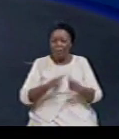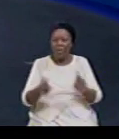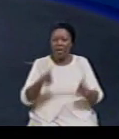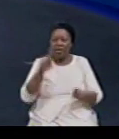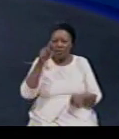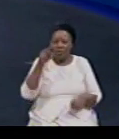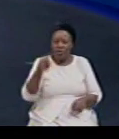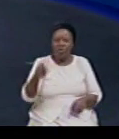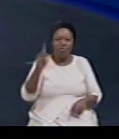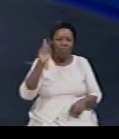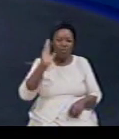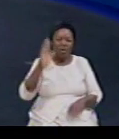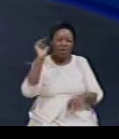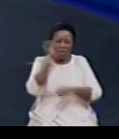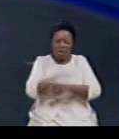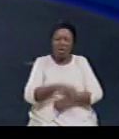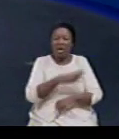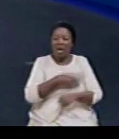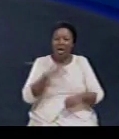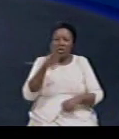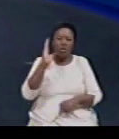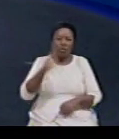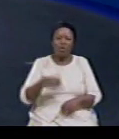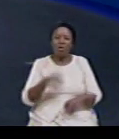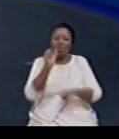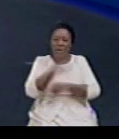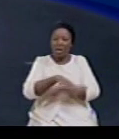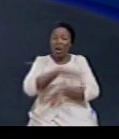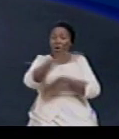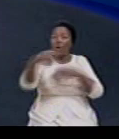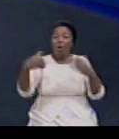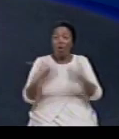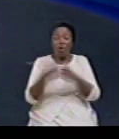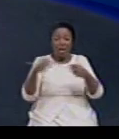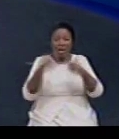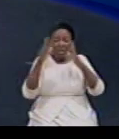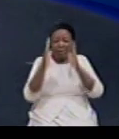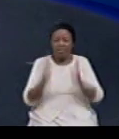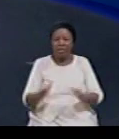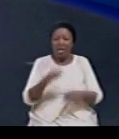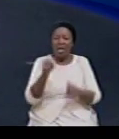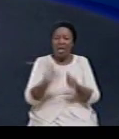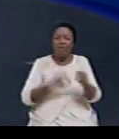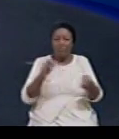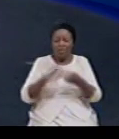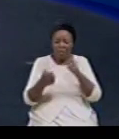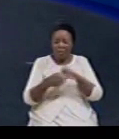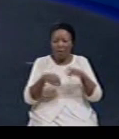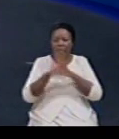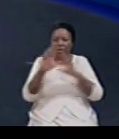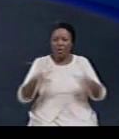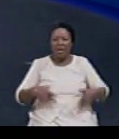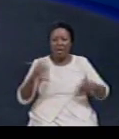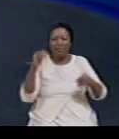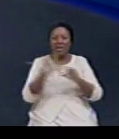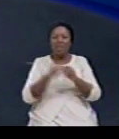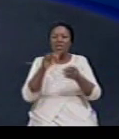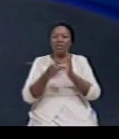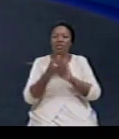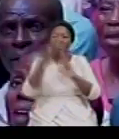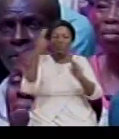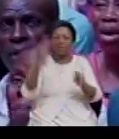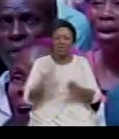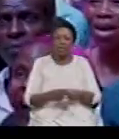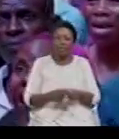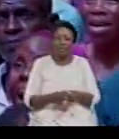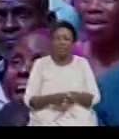will conquer, and you will conquer every foe, every enemy, every problem in your life in Jesus'